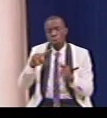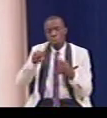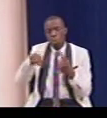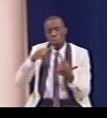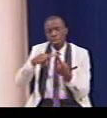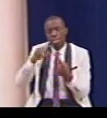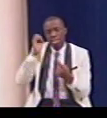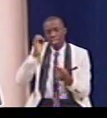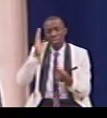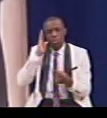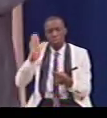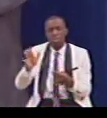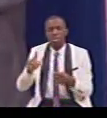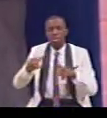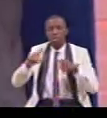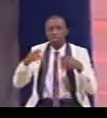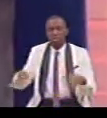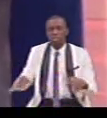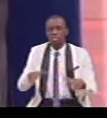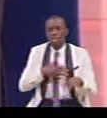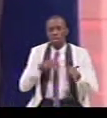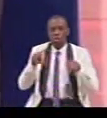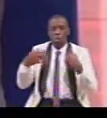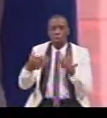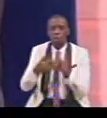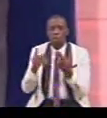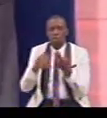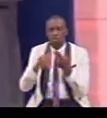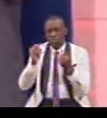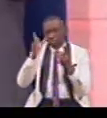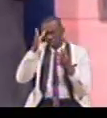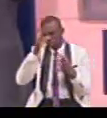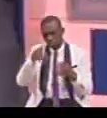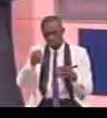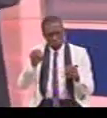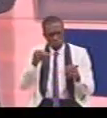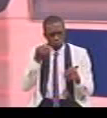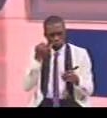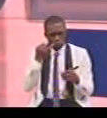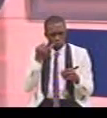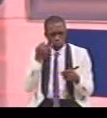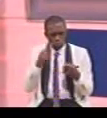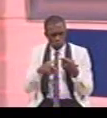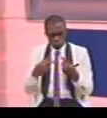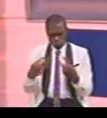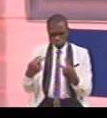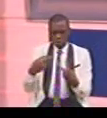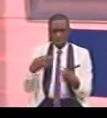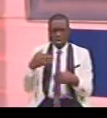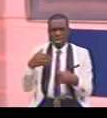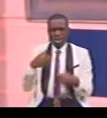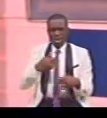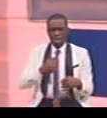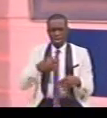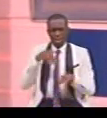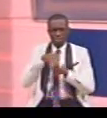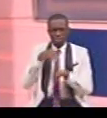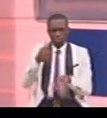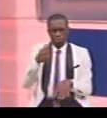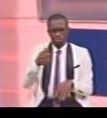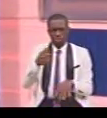pick that up one by one and think about your life think about yourself that you have come to this life and you understand